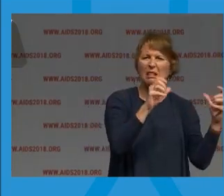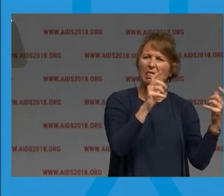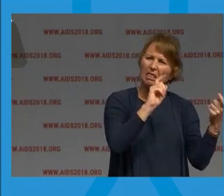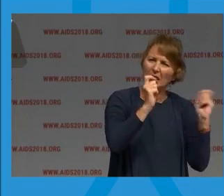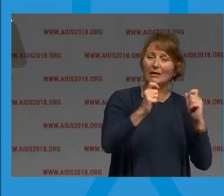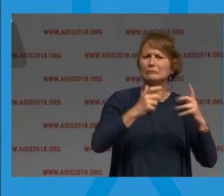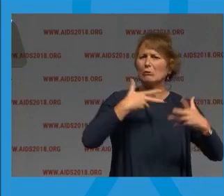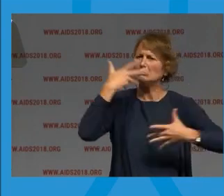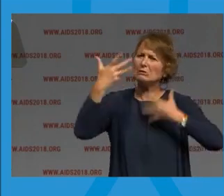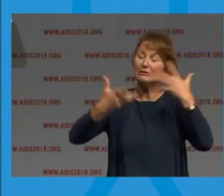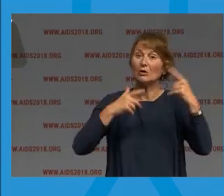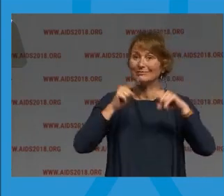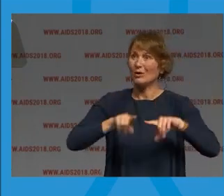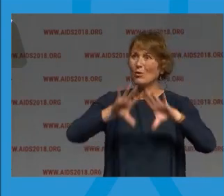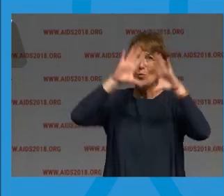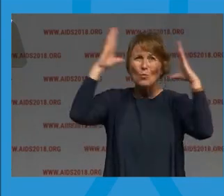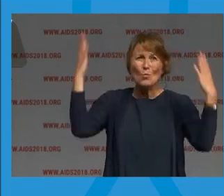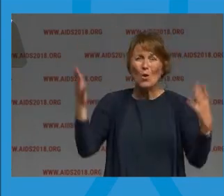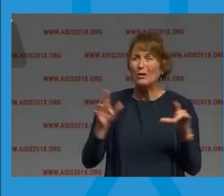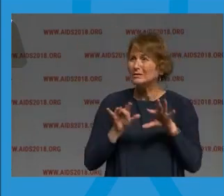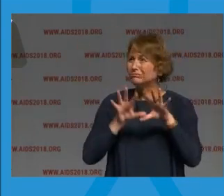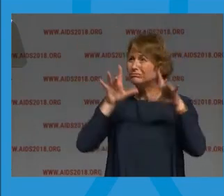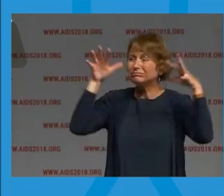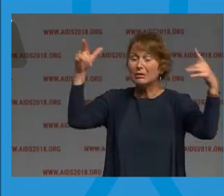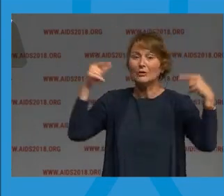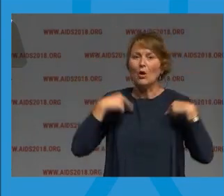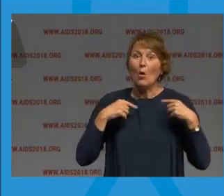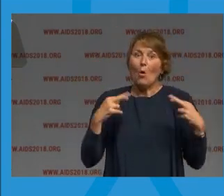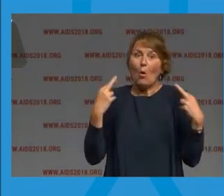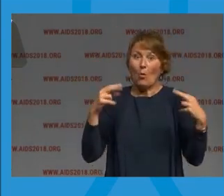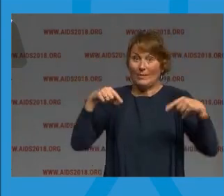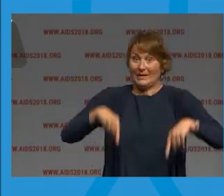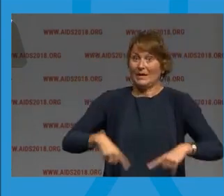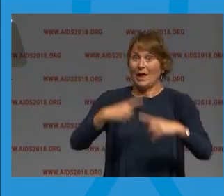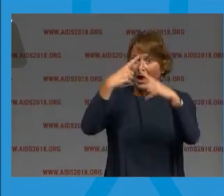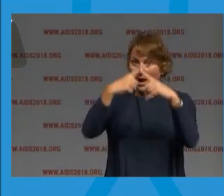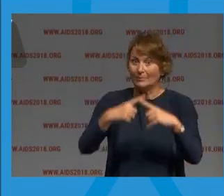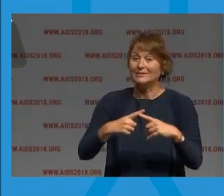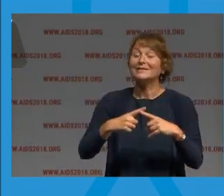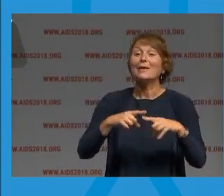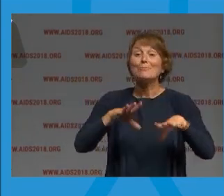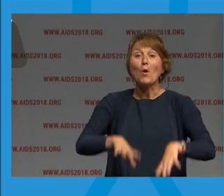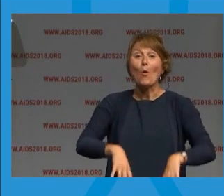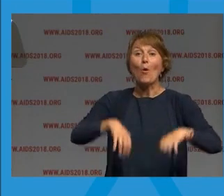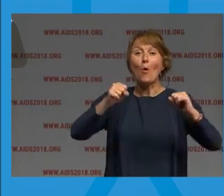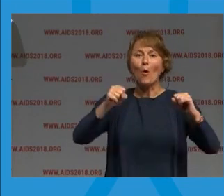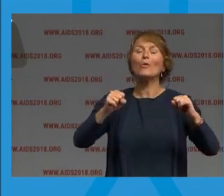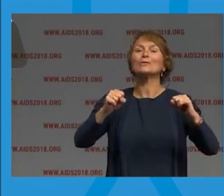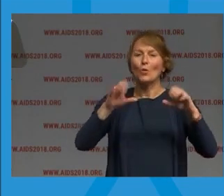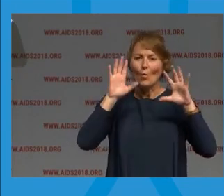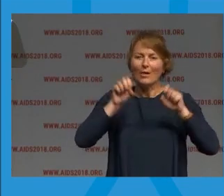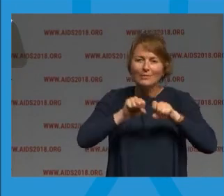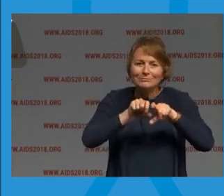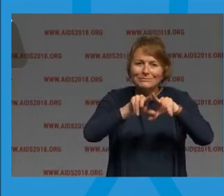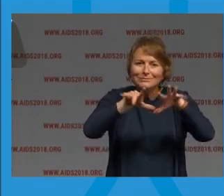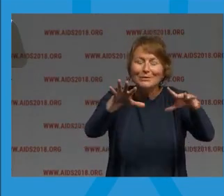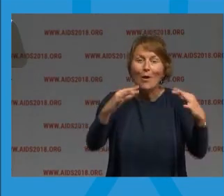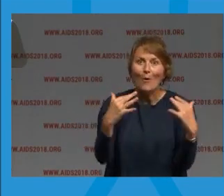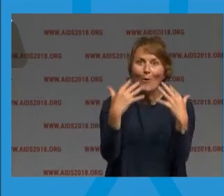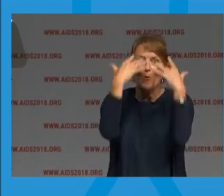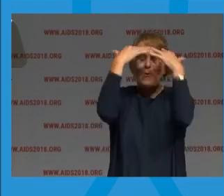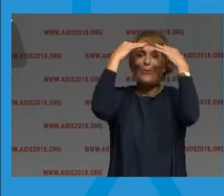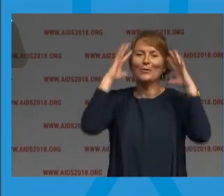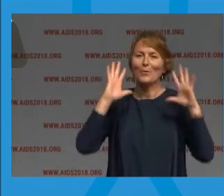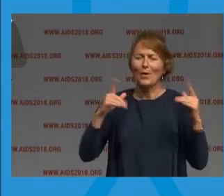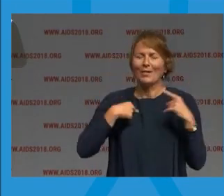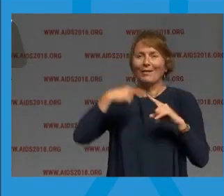I hope we are inspired by our hosts here in Amsterdam. I hope we use our